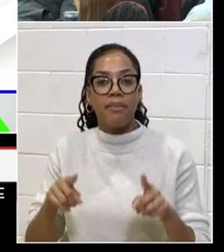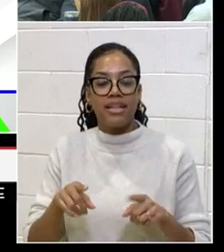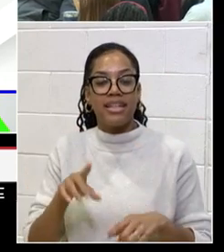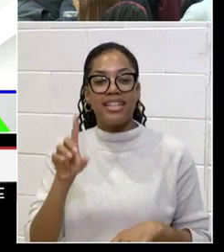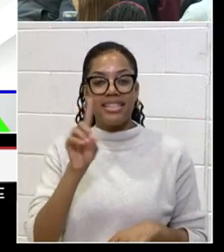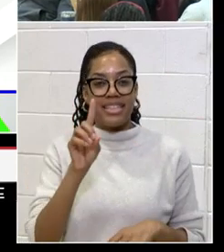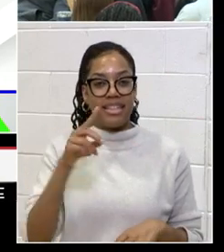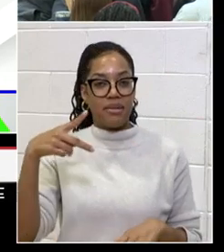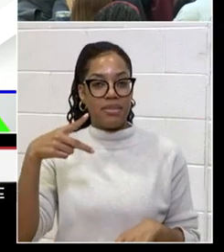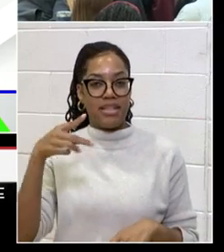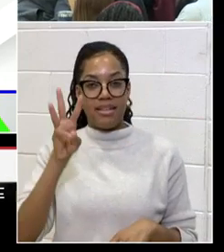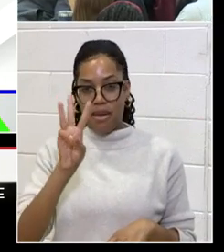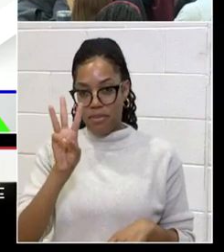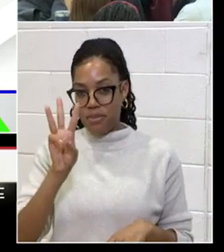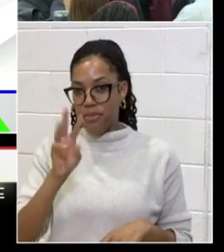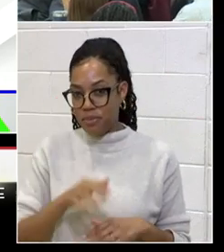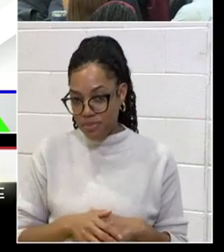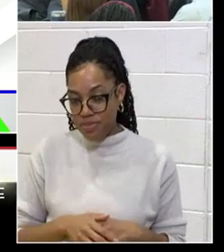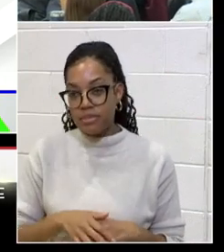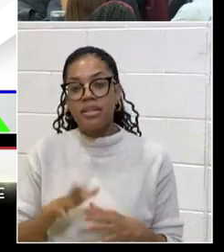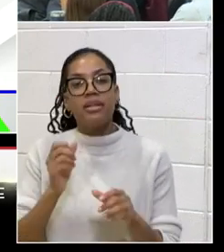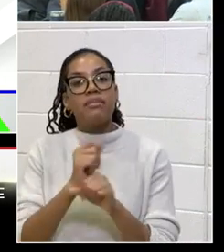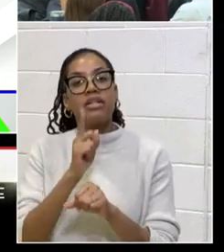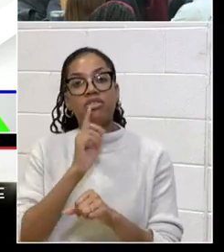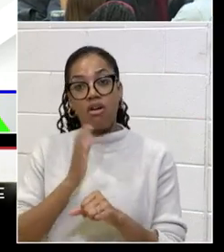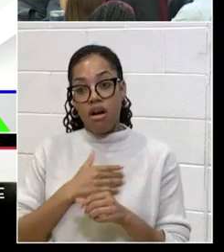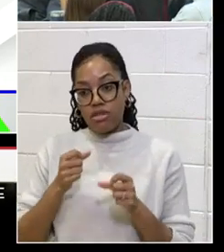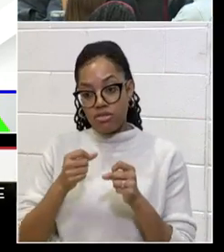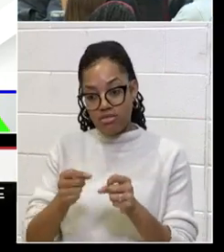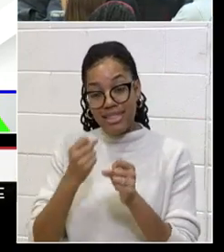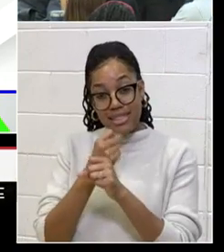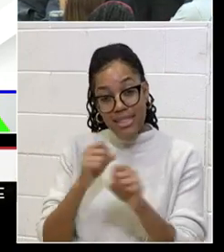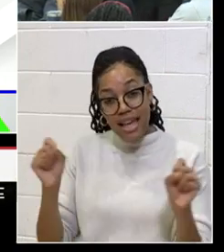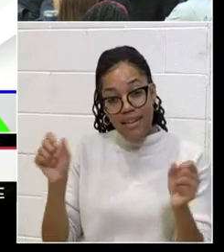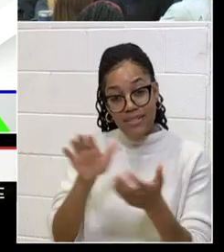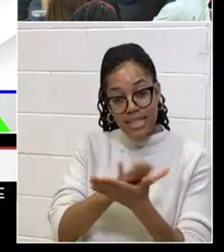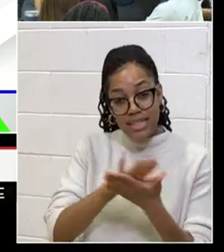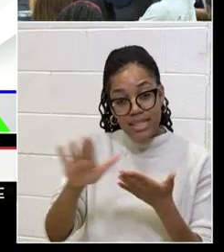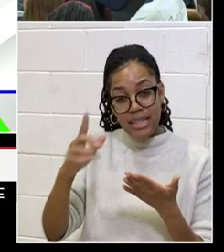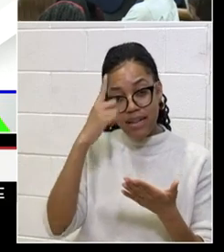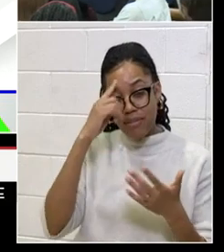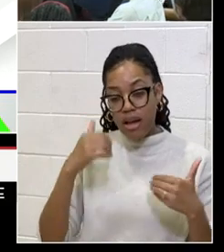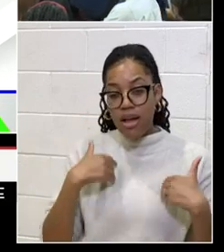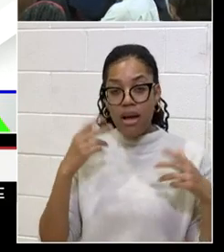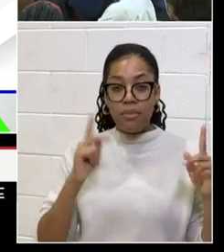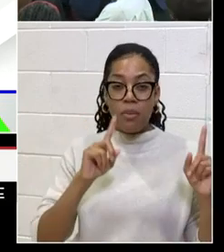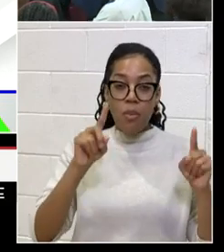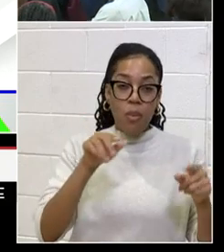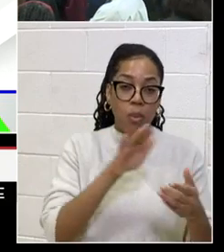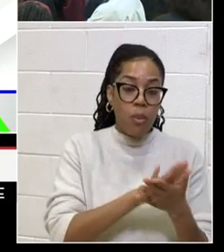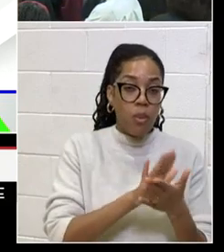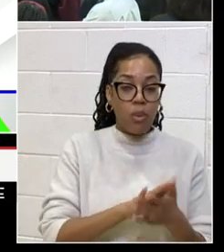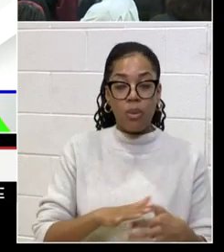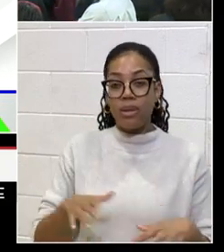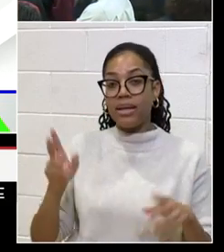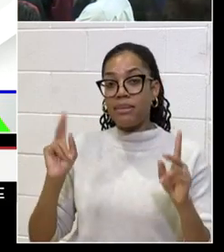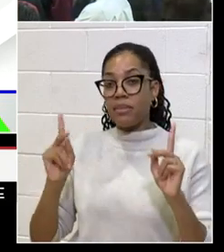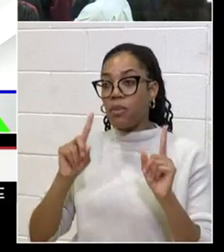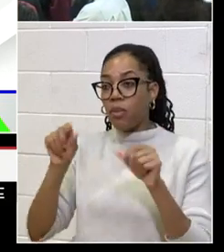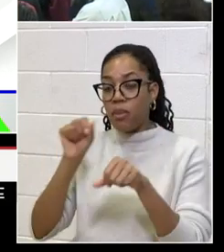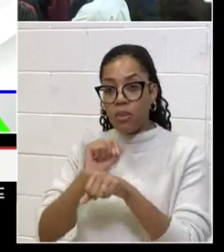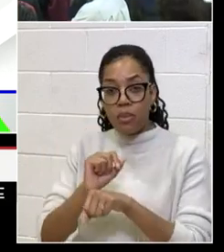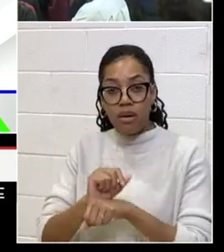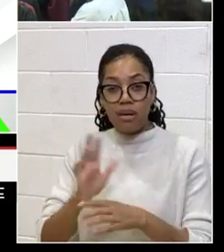DPW. And in order to ensure that our streets are safe and clean for our youngsters to get to school, our employees to get to work, and our business